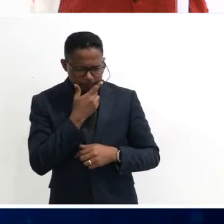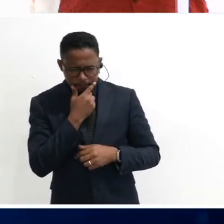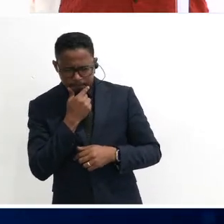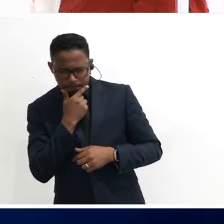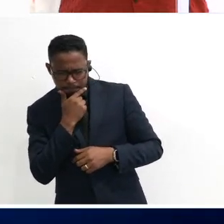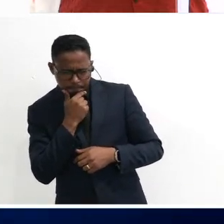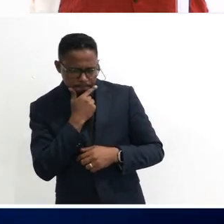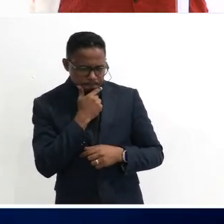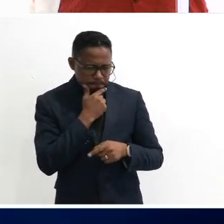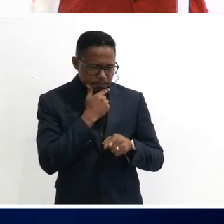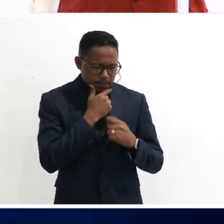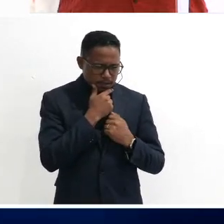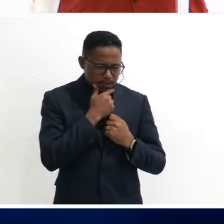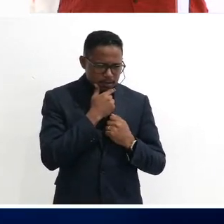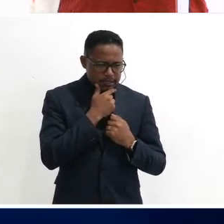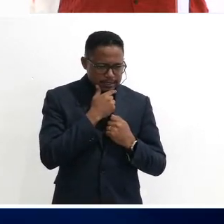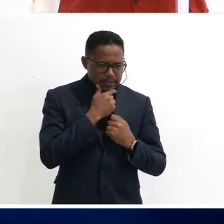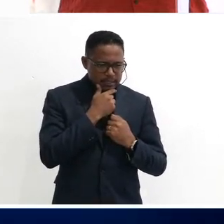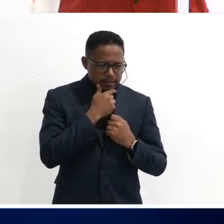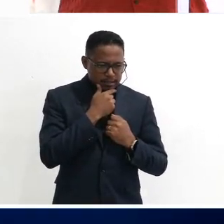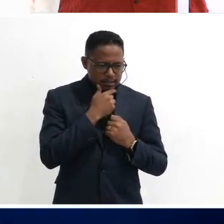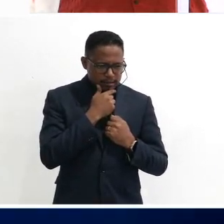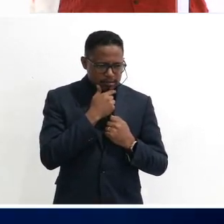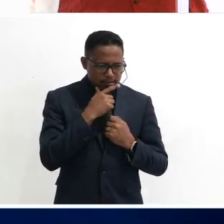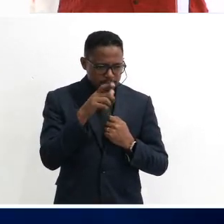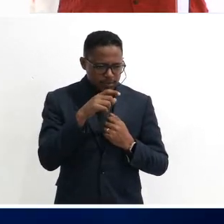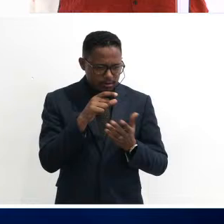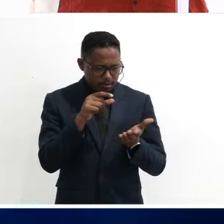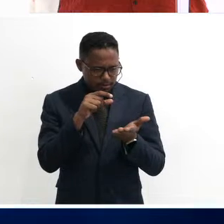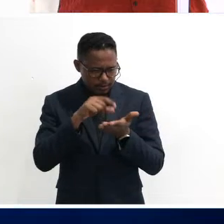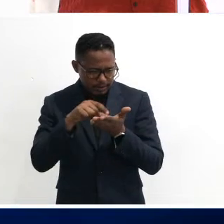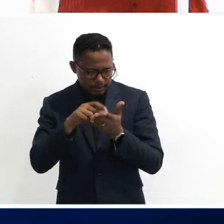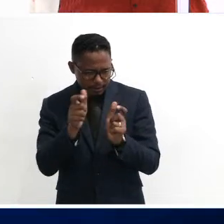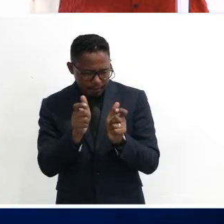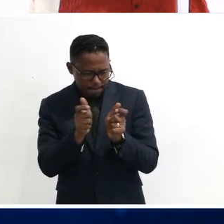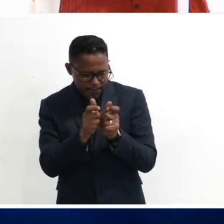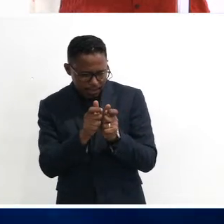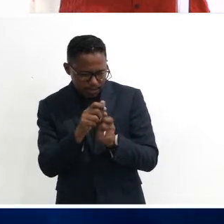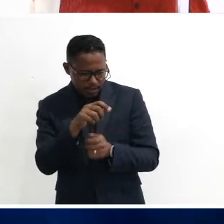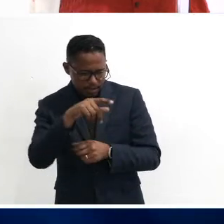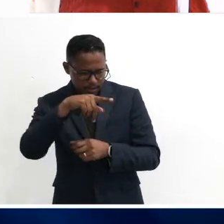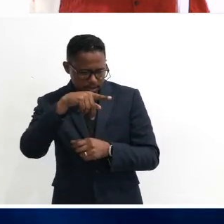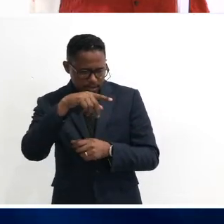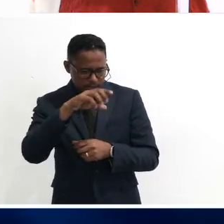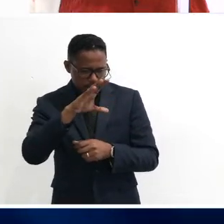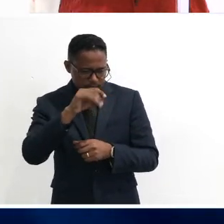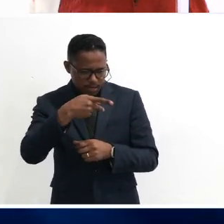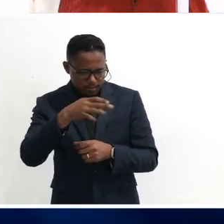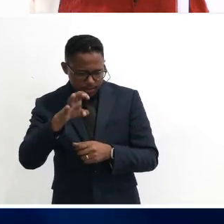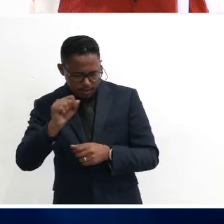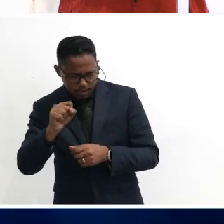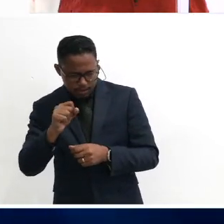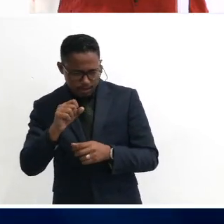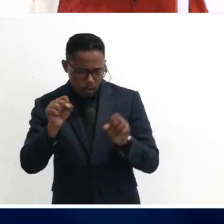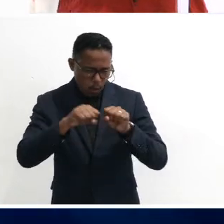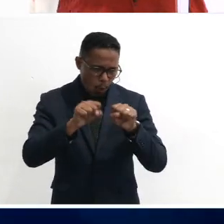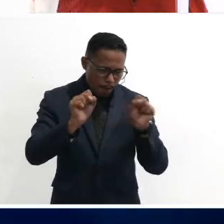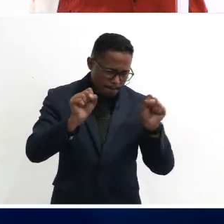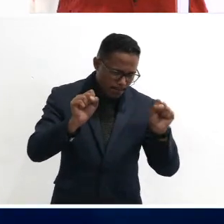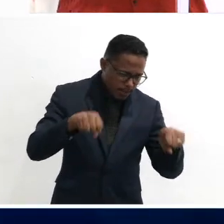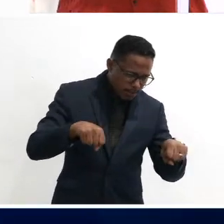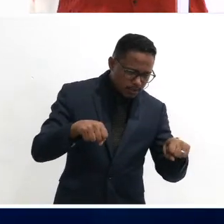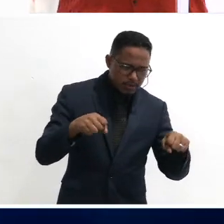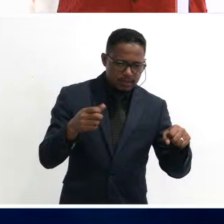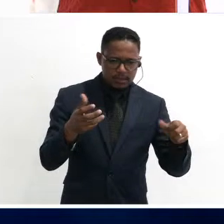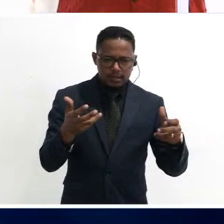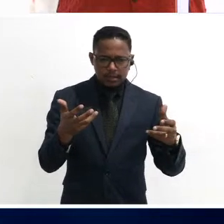acceptance of chiplets or heterogeneous integration or system in package into these various application